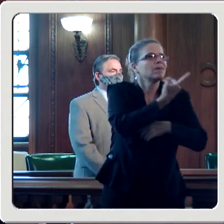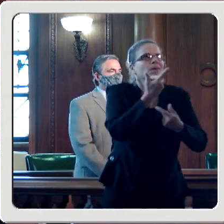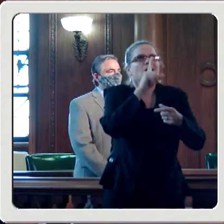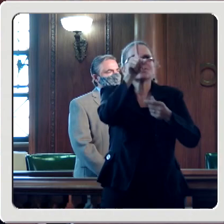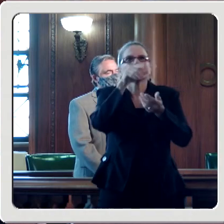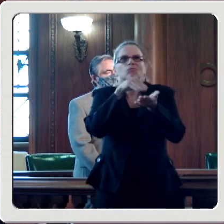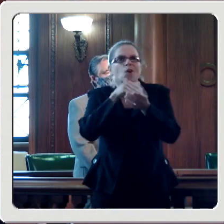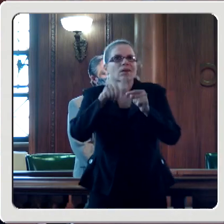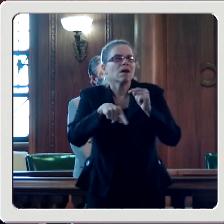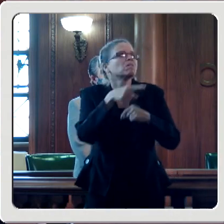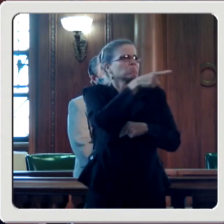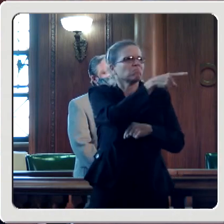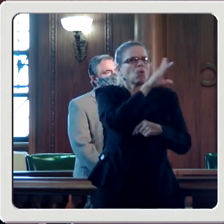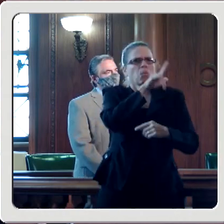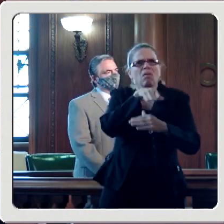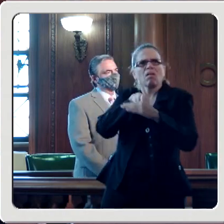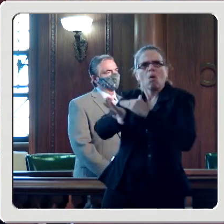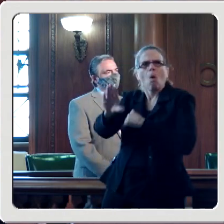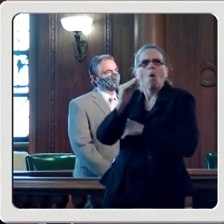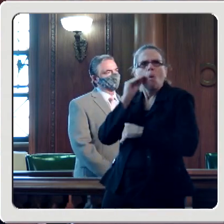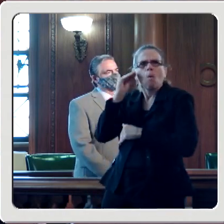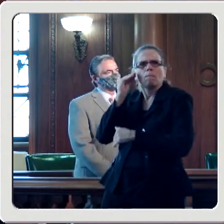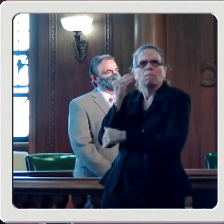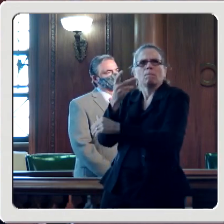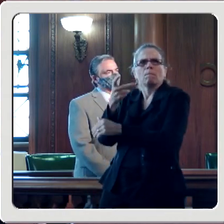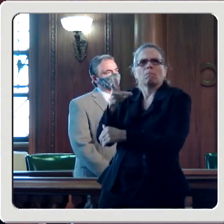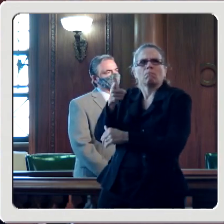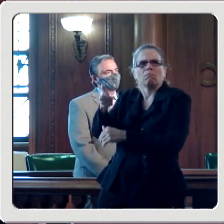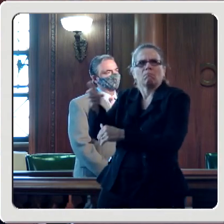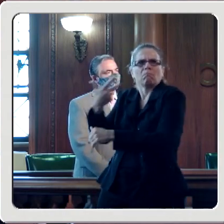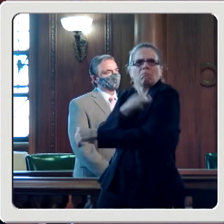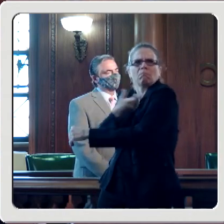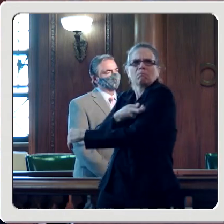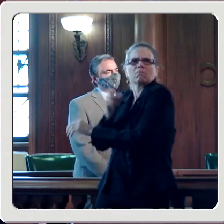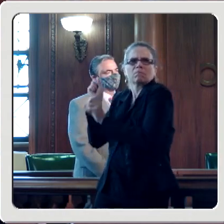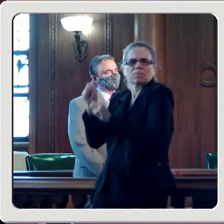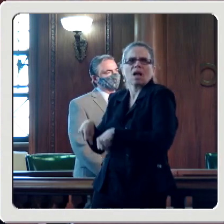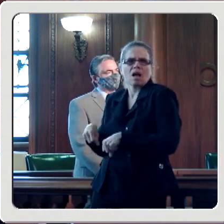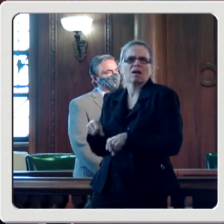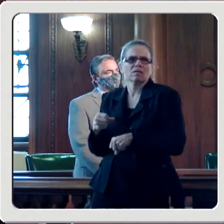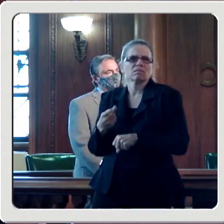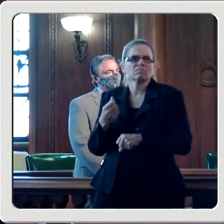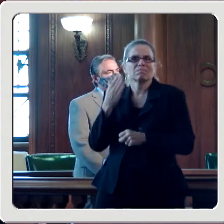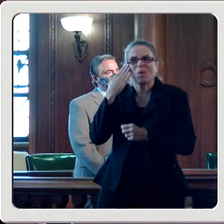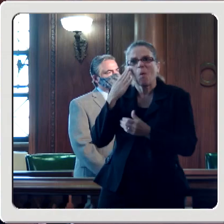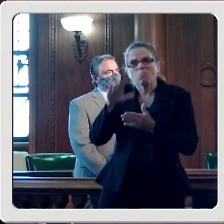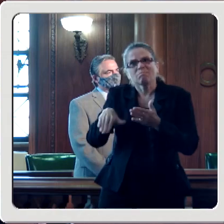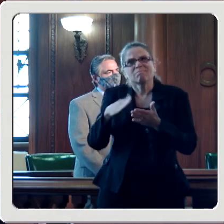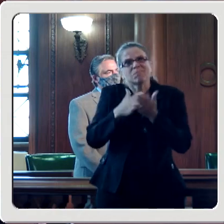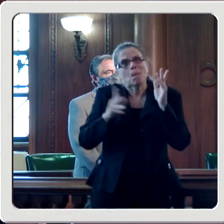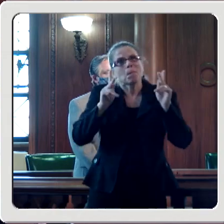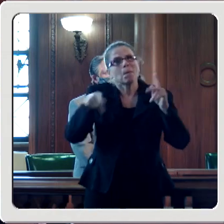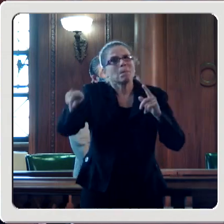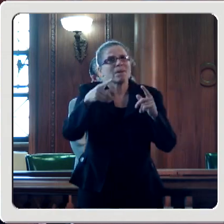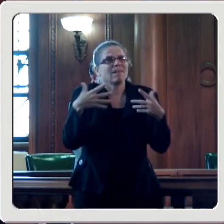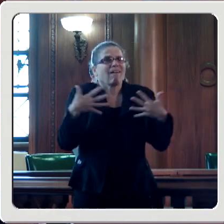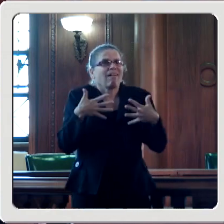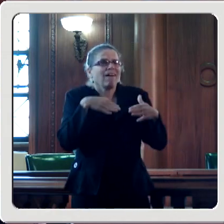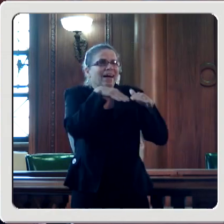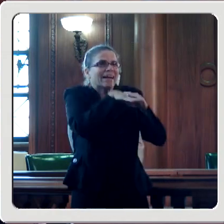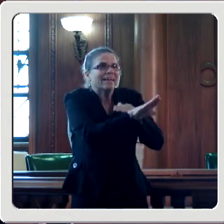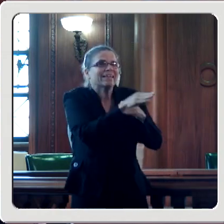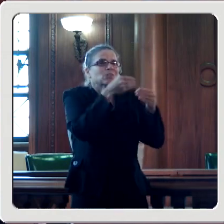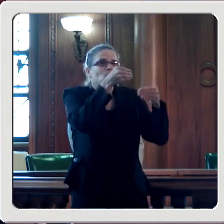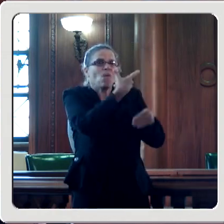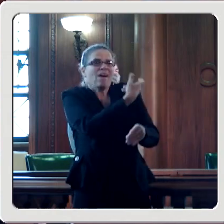want to go out, particularly if you have been homebound or have mobile challenges.